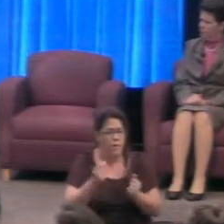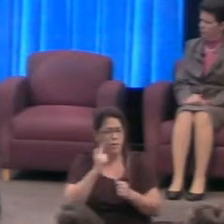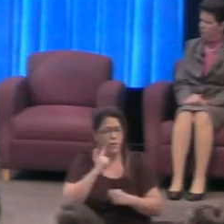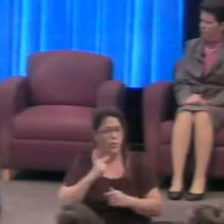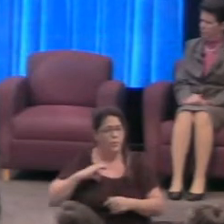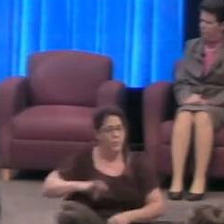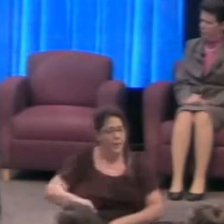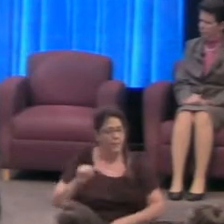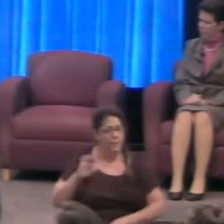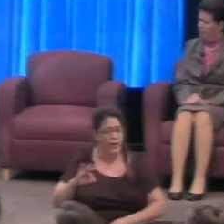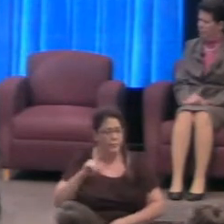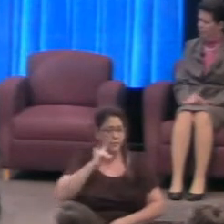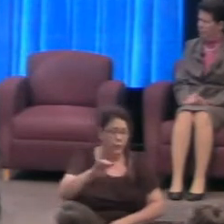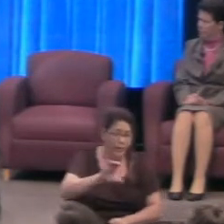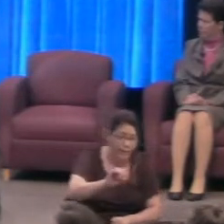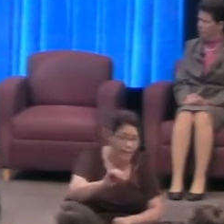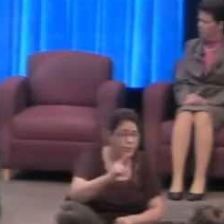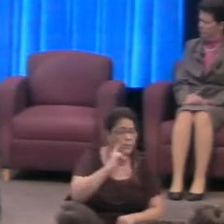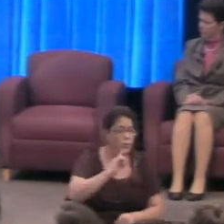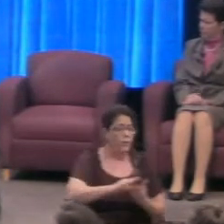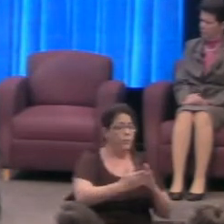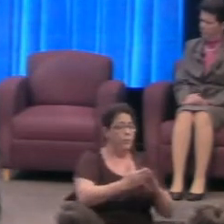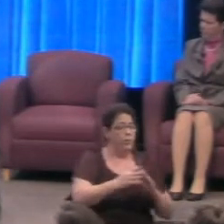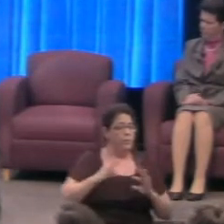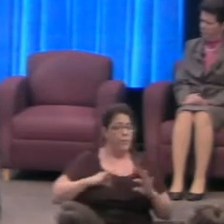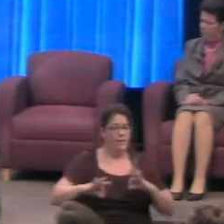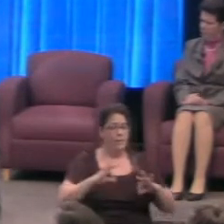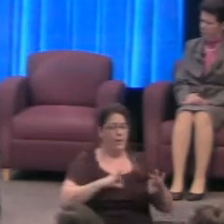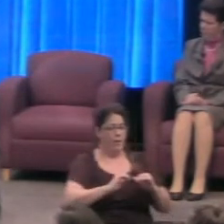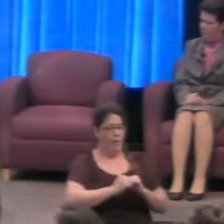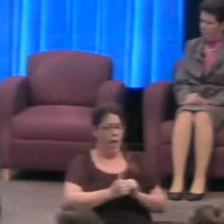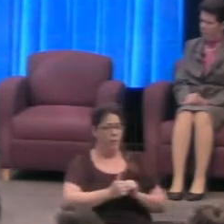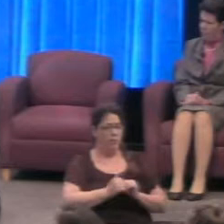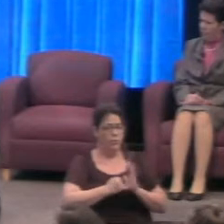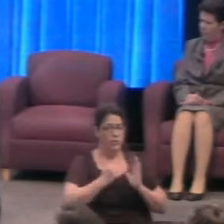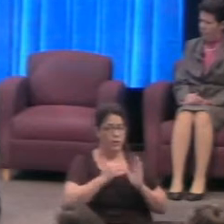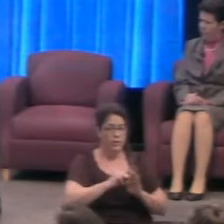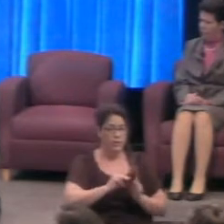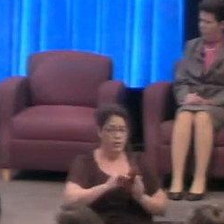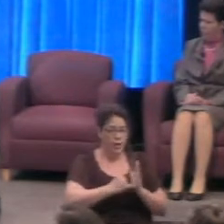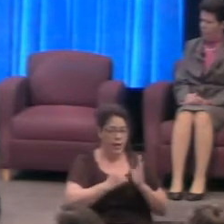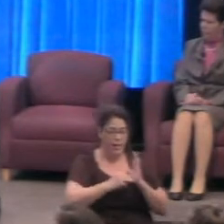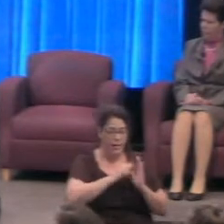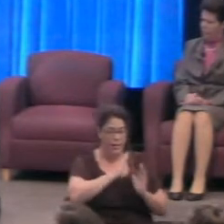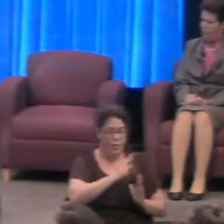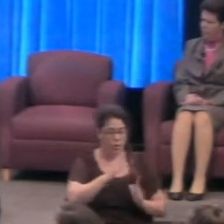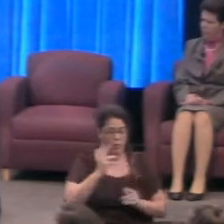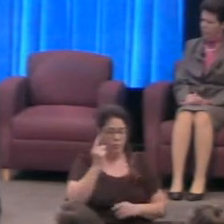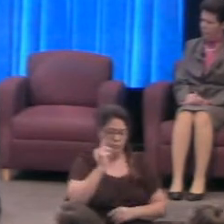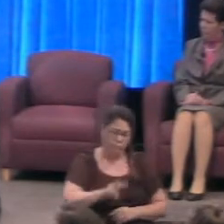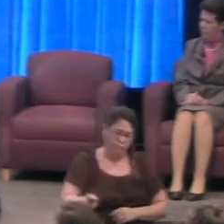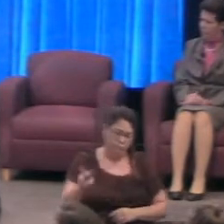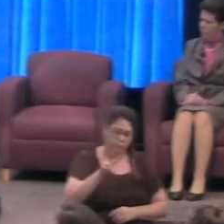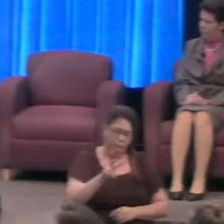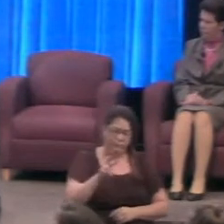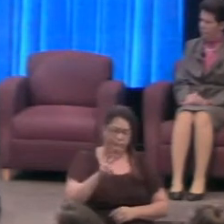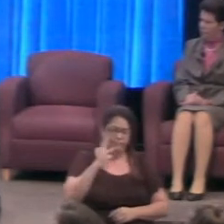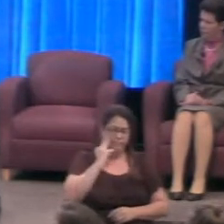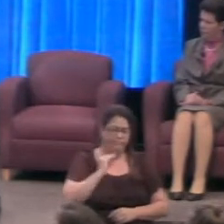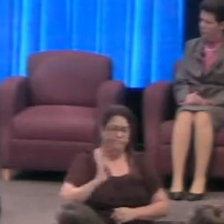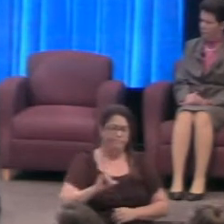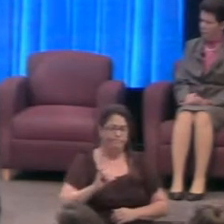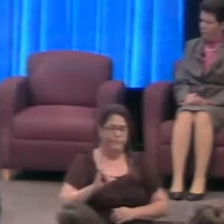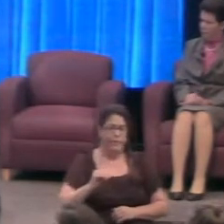company and for the community. Janet's takeaway from this experience was that engaging